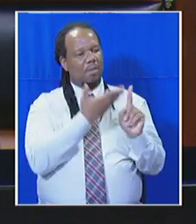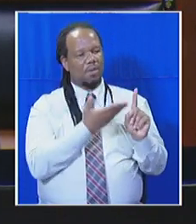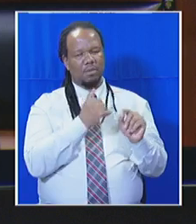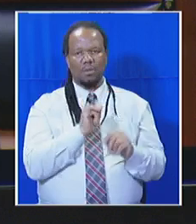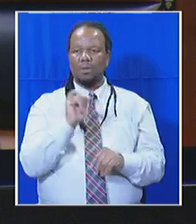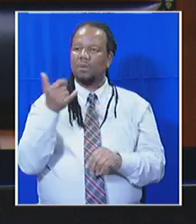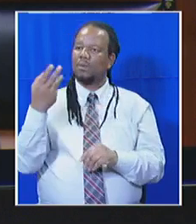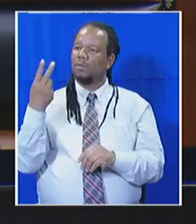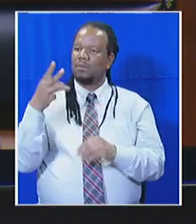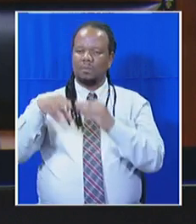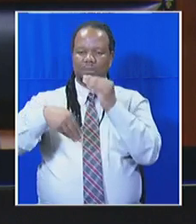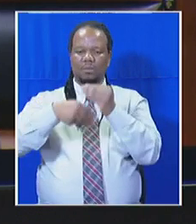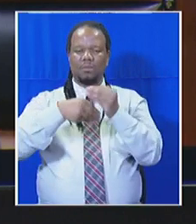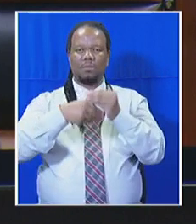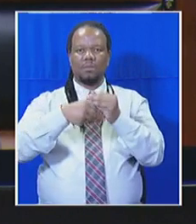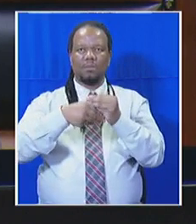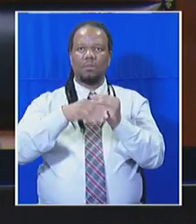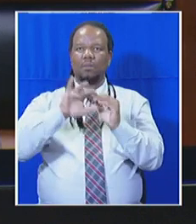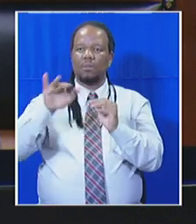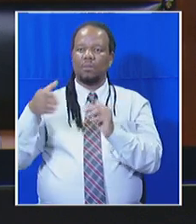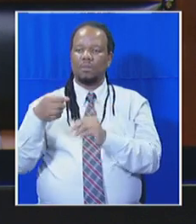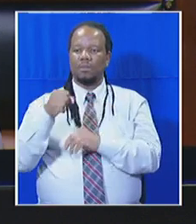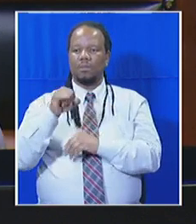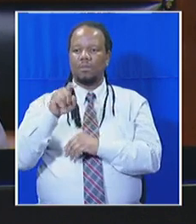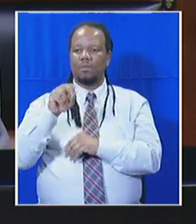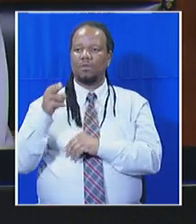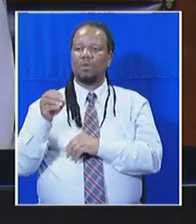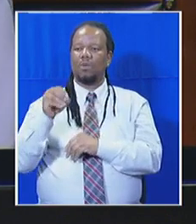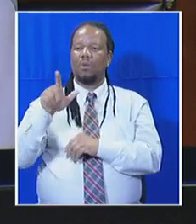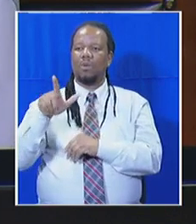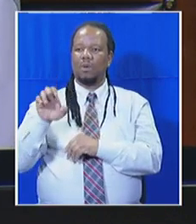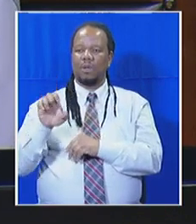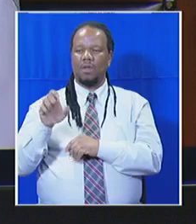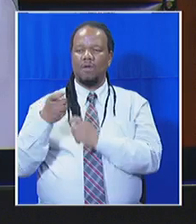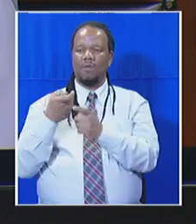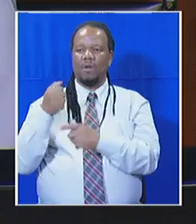the supplementary questions is Honorable Sitole, IFP.